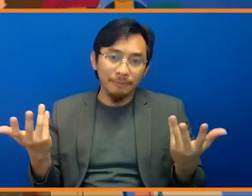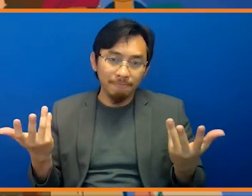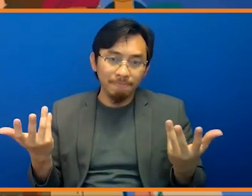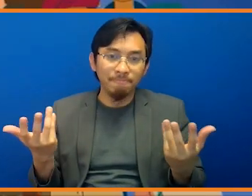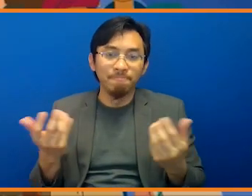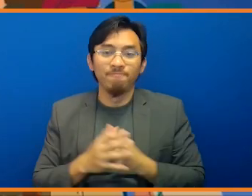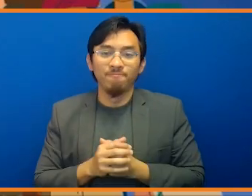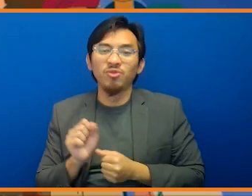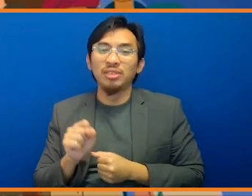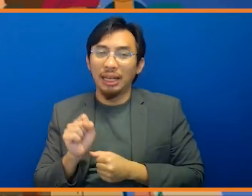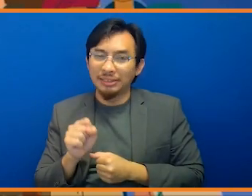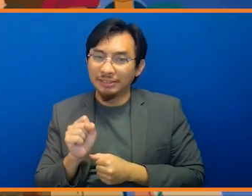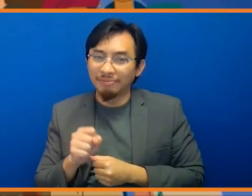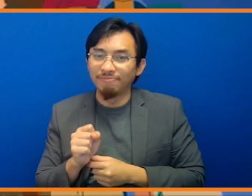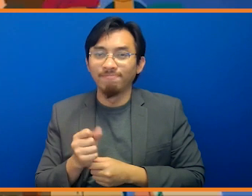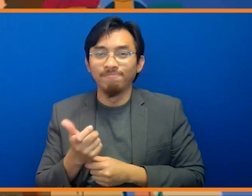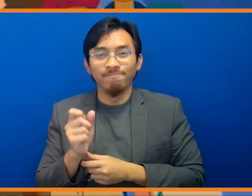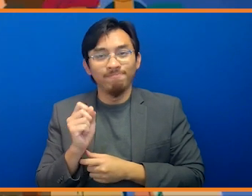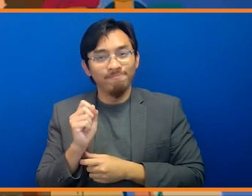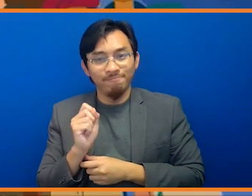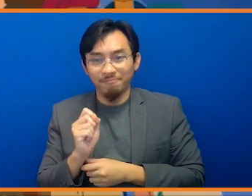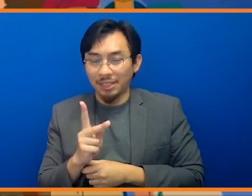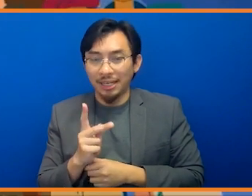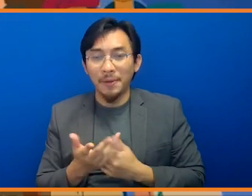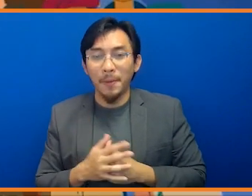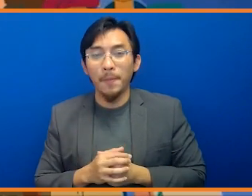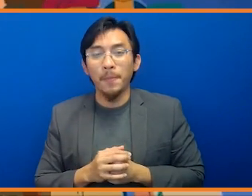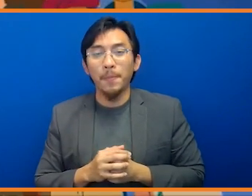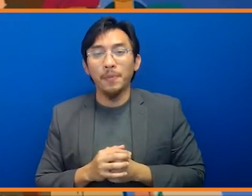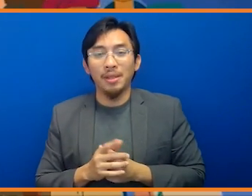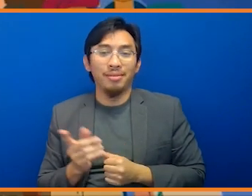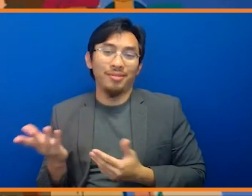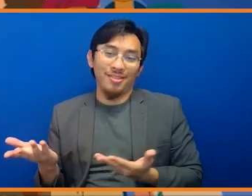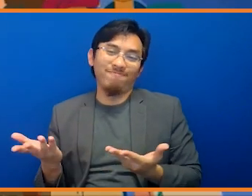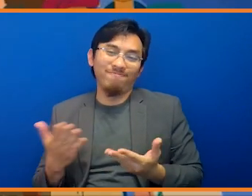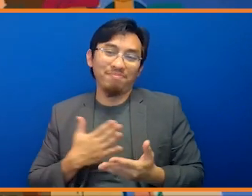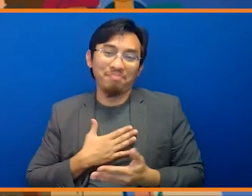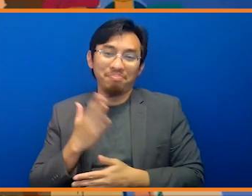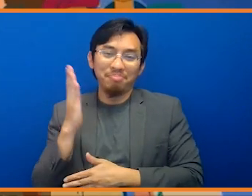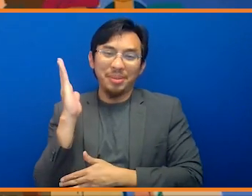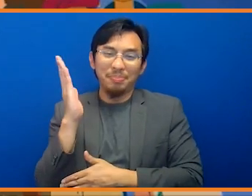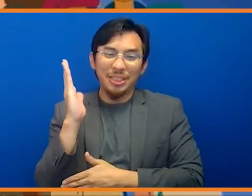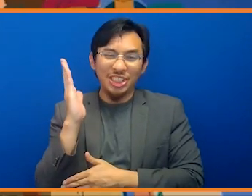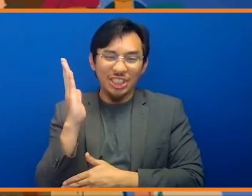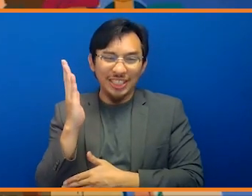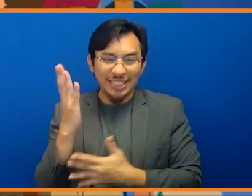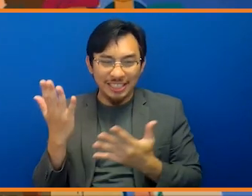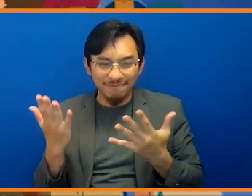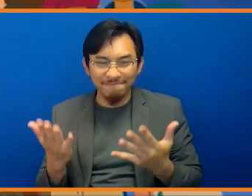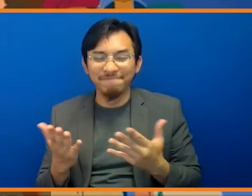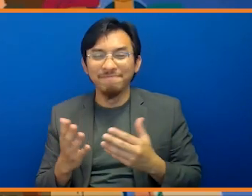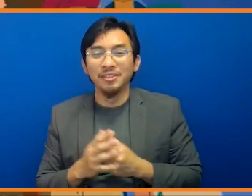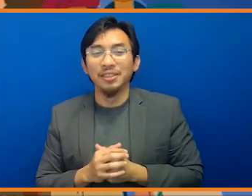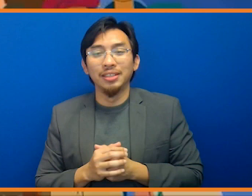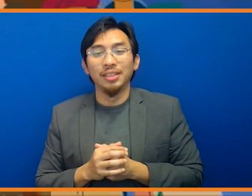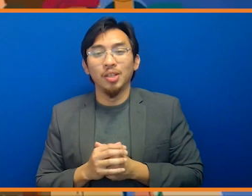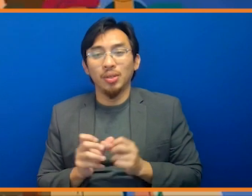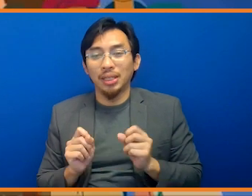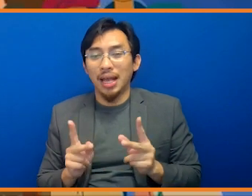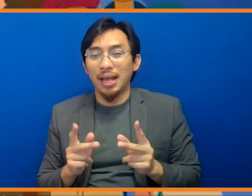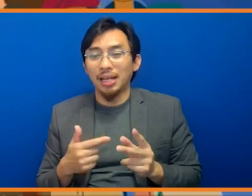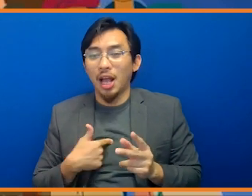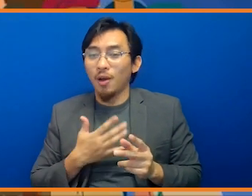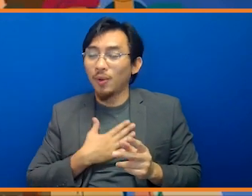Right, okay. So that's all for my the presentation.